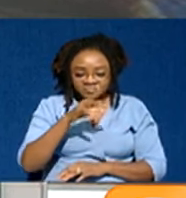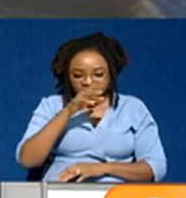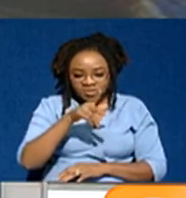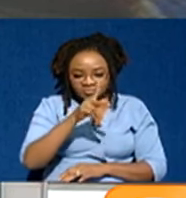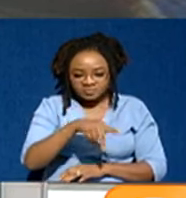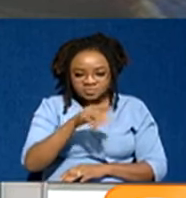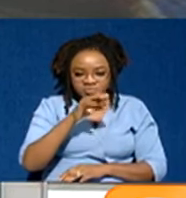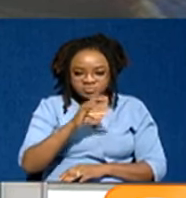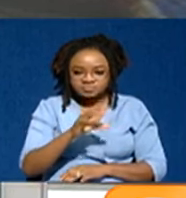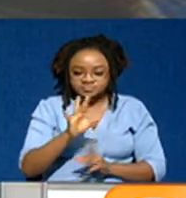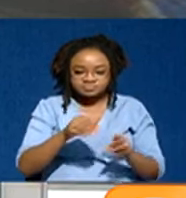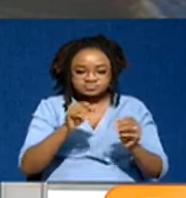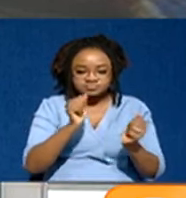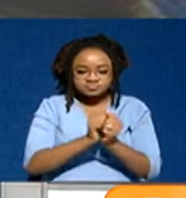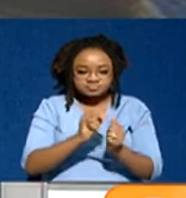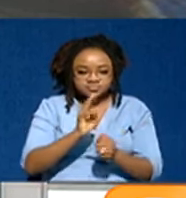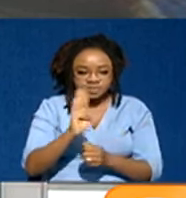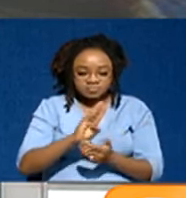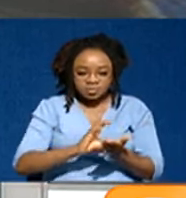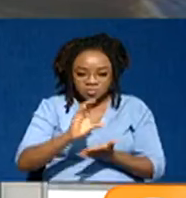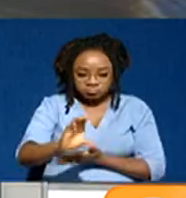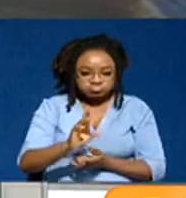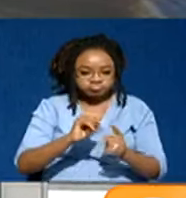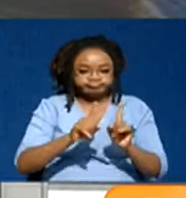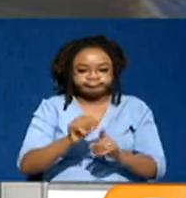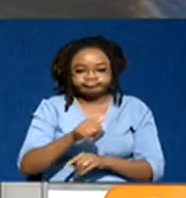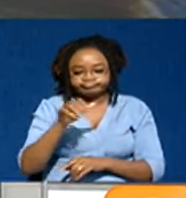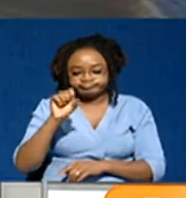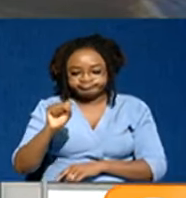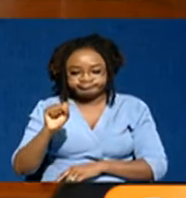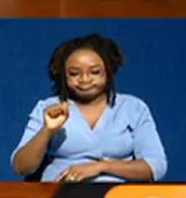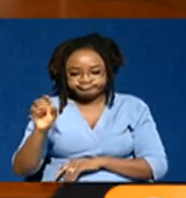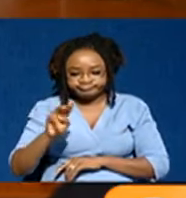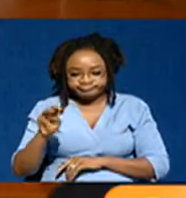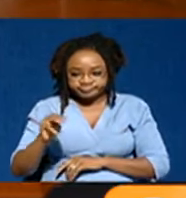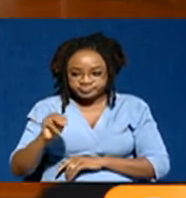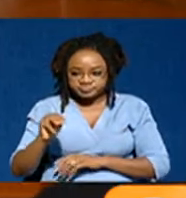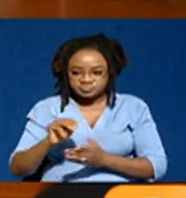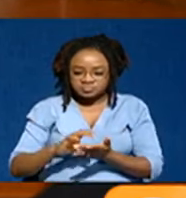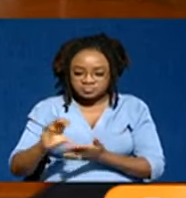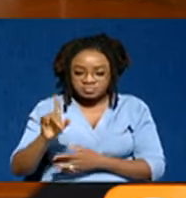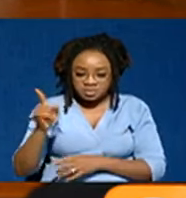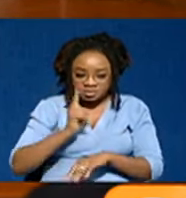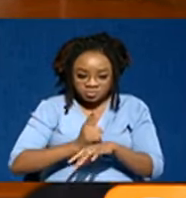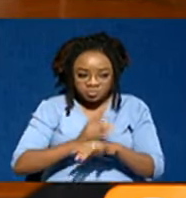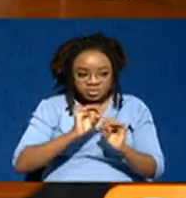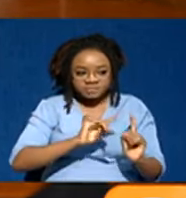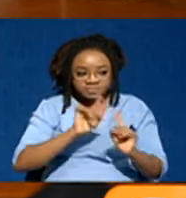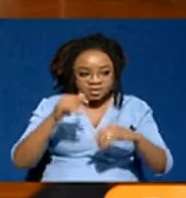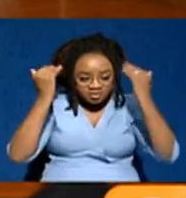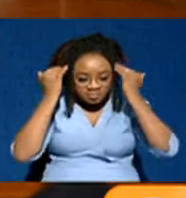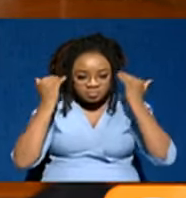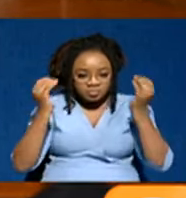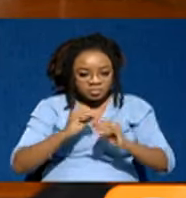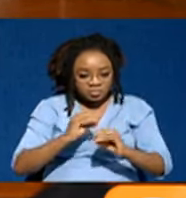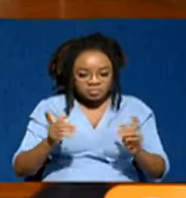of 10 million shillings with an alternative of cash bail of 5 million shillings. The former PC was warned that failure to attend court will